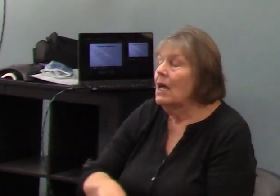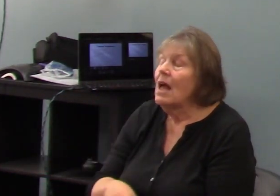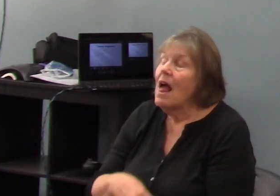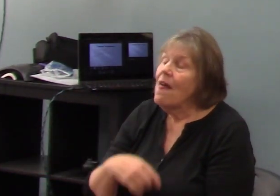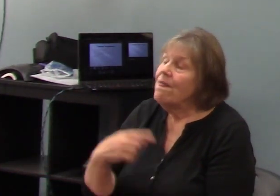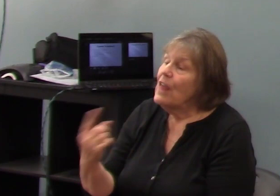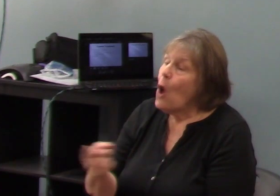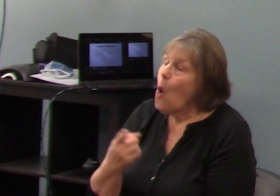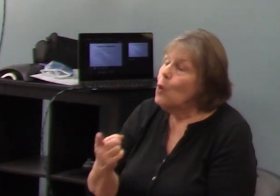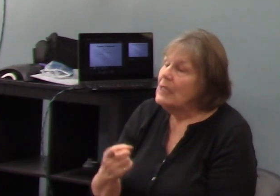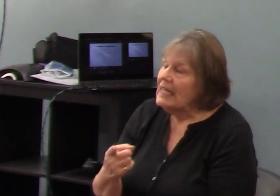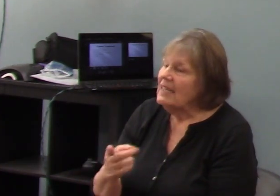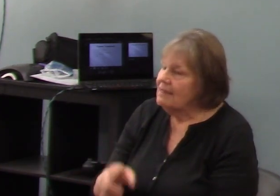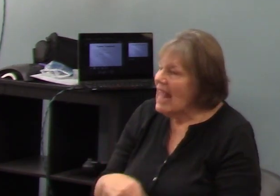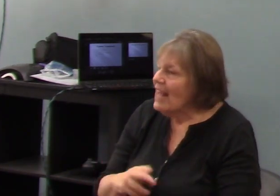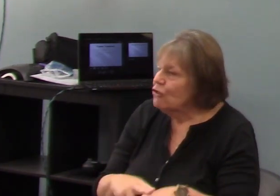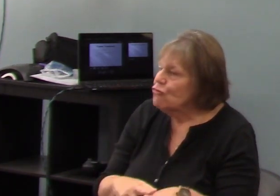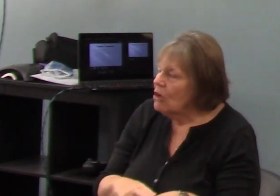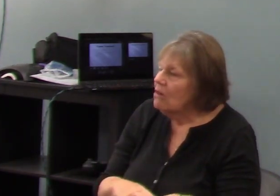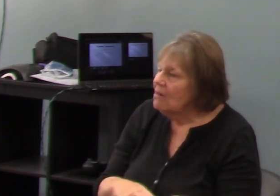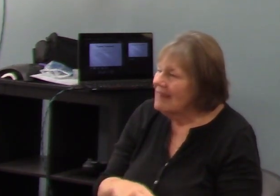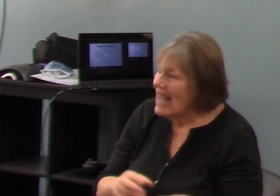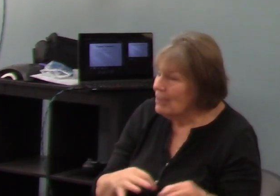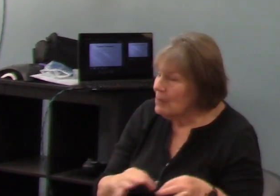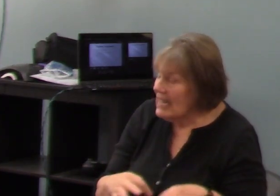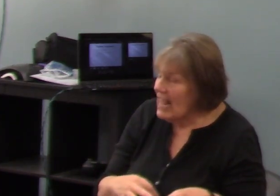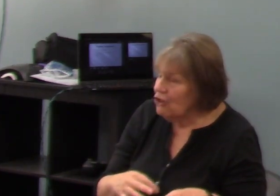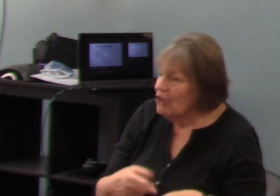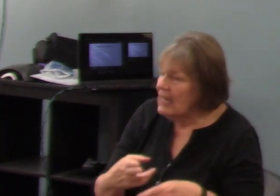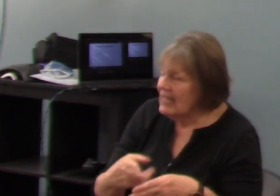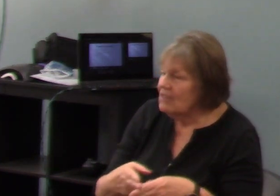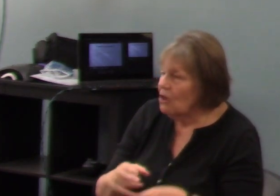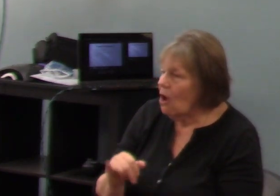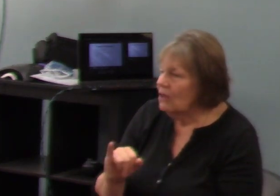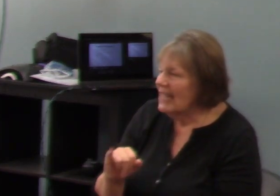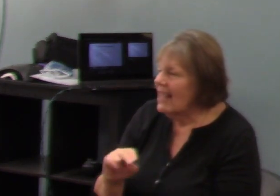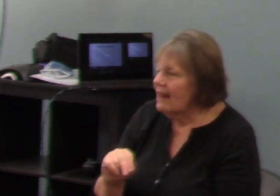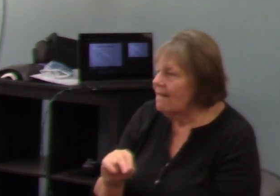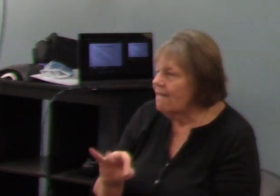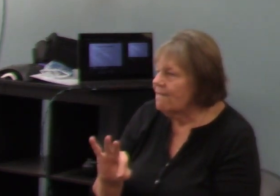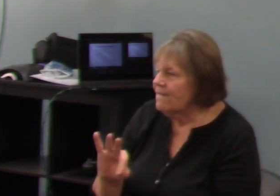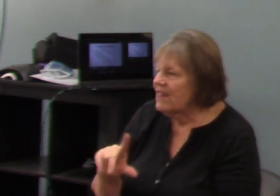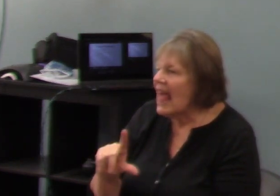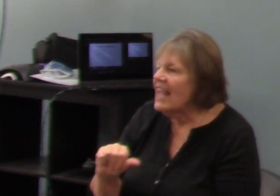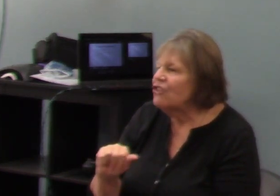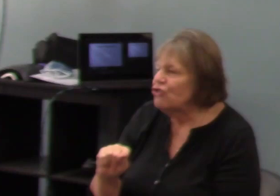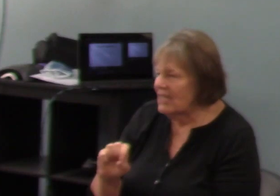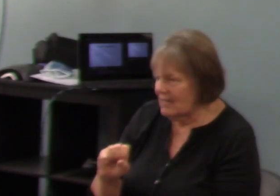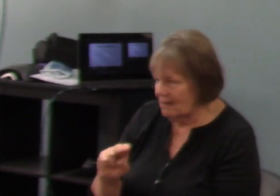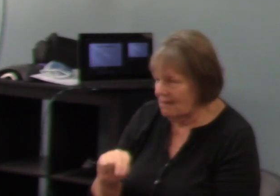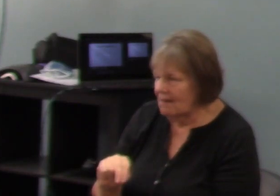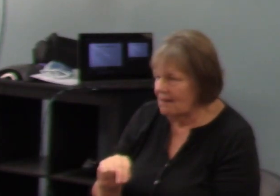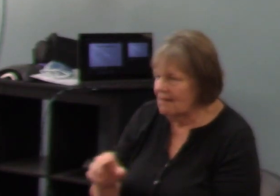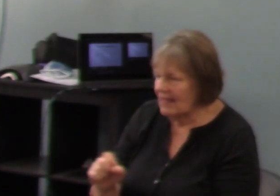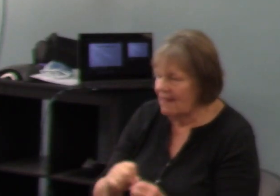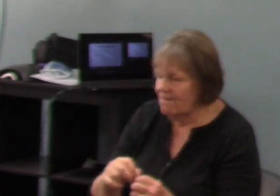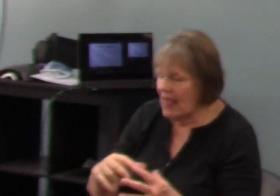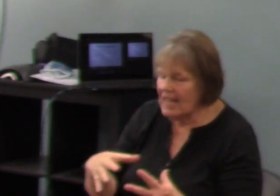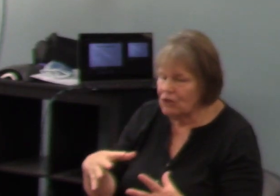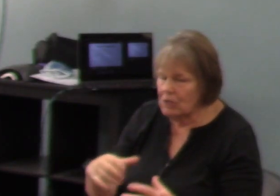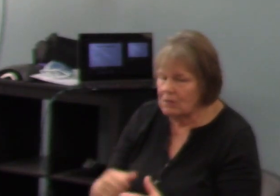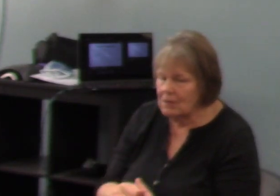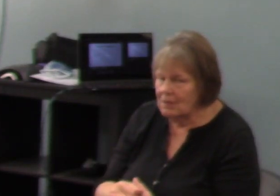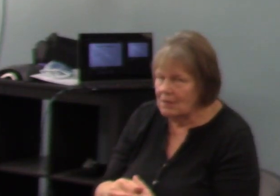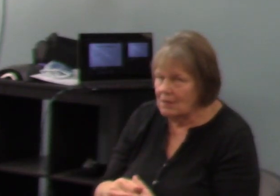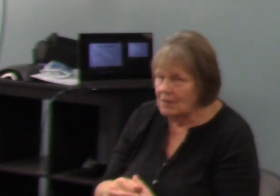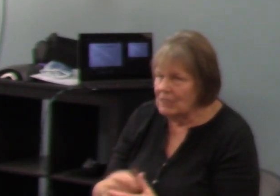that anybody believes anymore is called inflation. We're going to talk about that today in detail. Actually, might not have